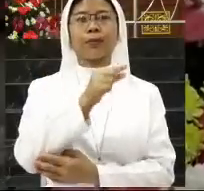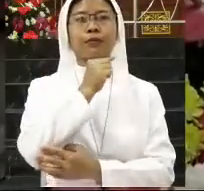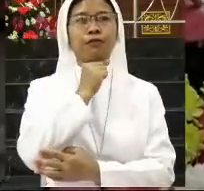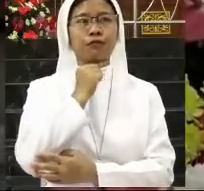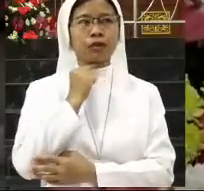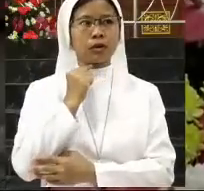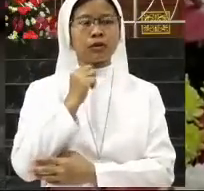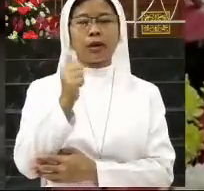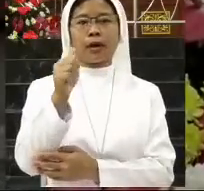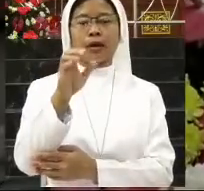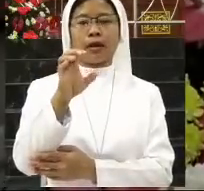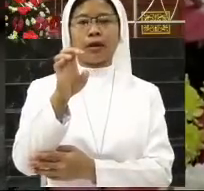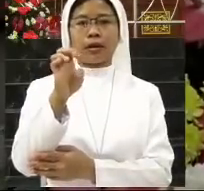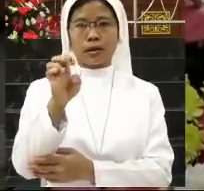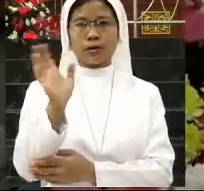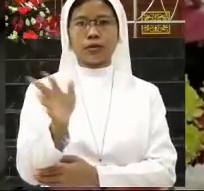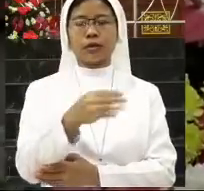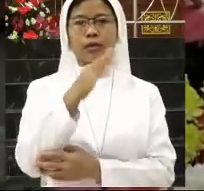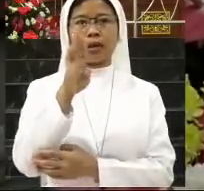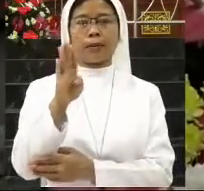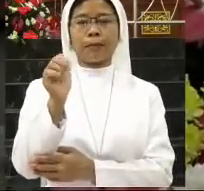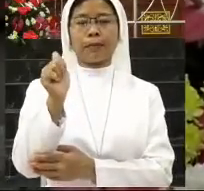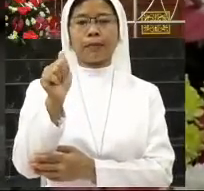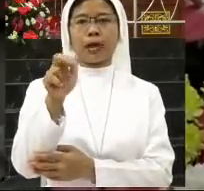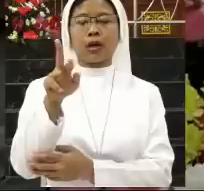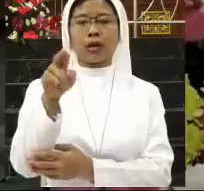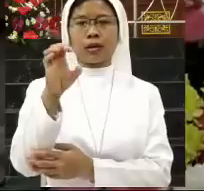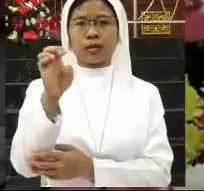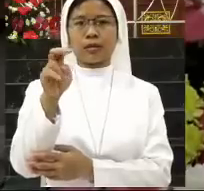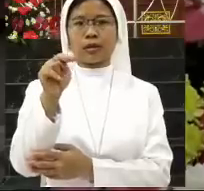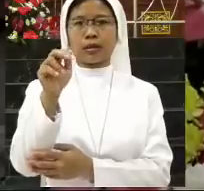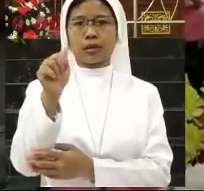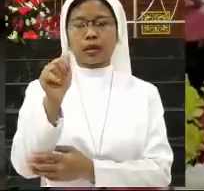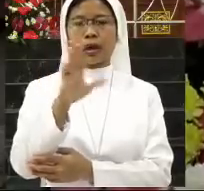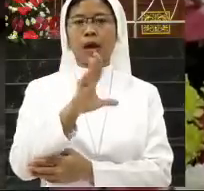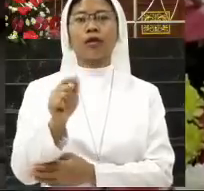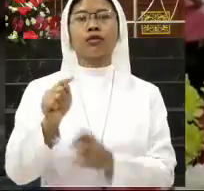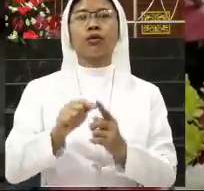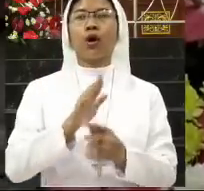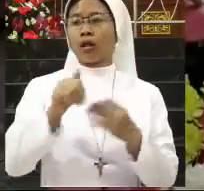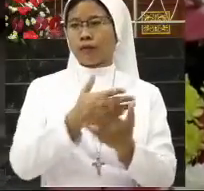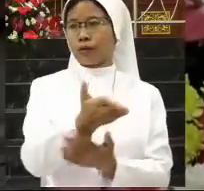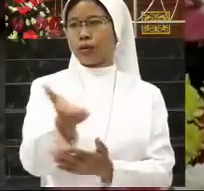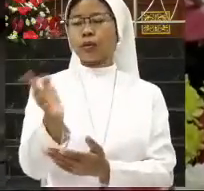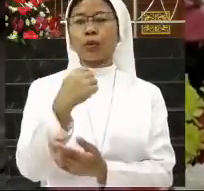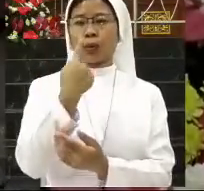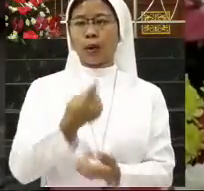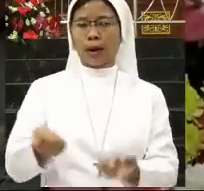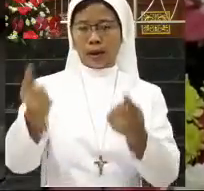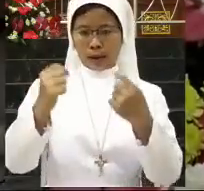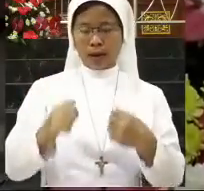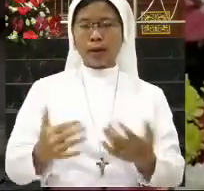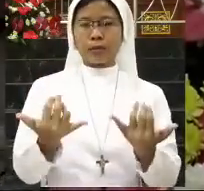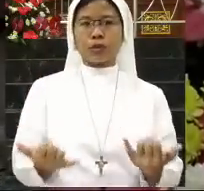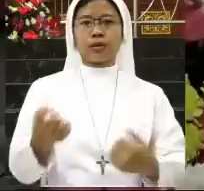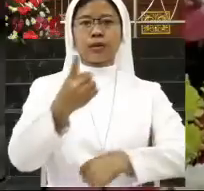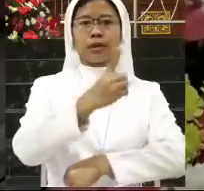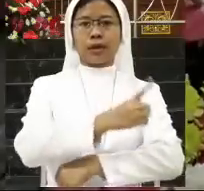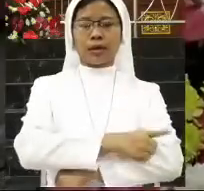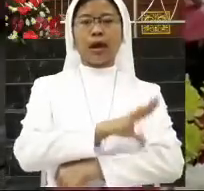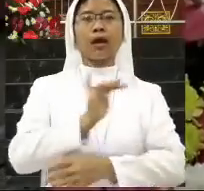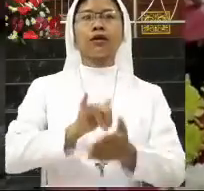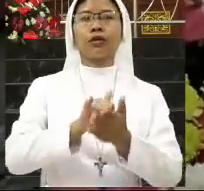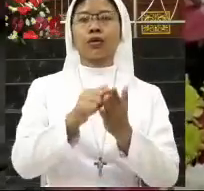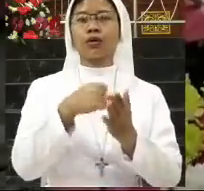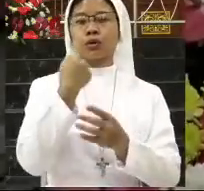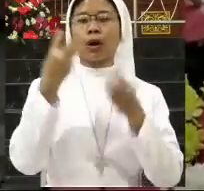Father Ace Baracena, and to all of you who are present here today, and those who